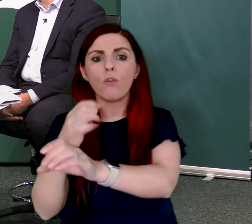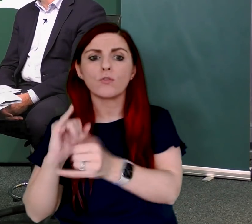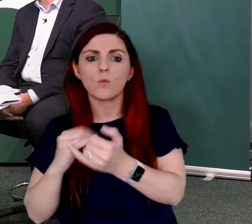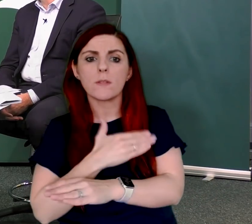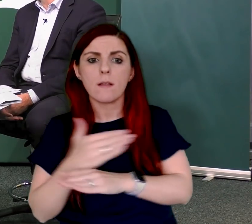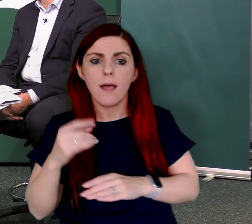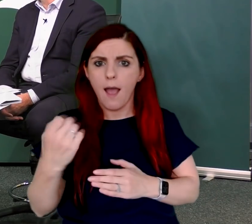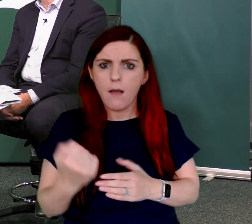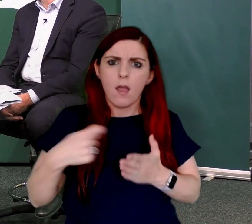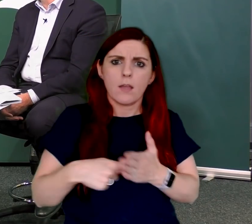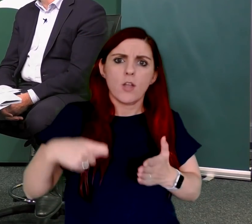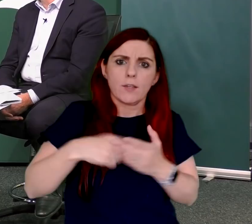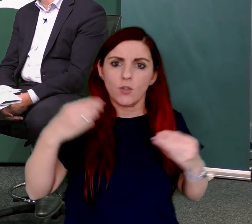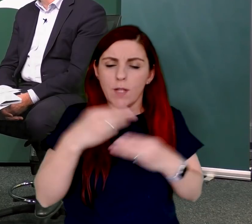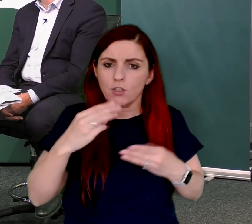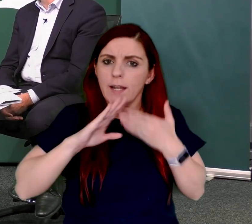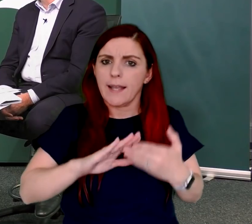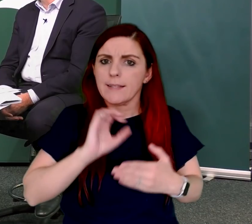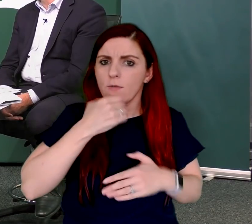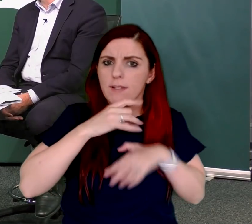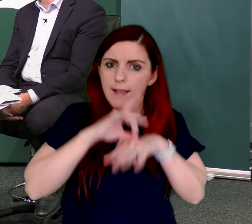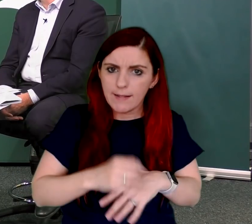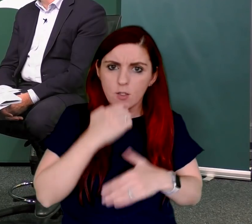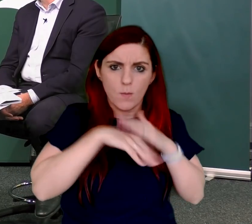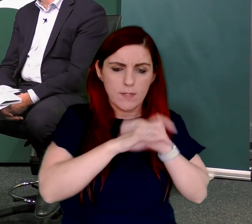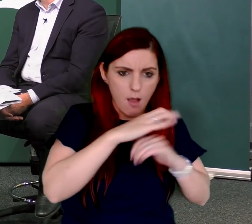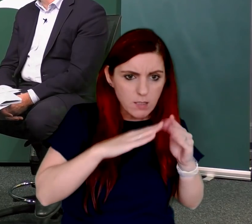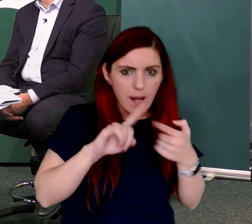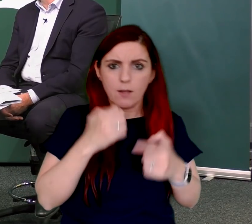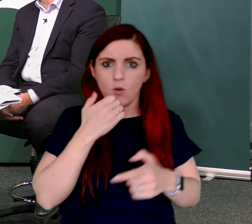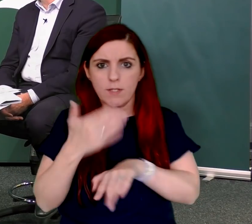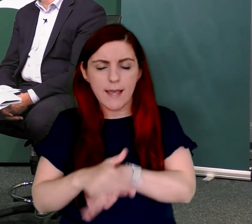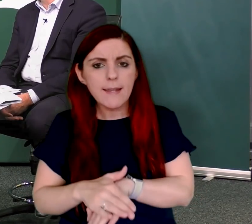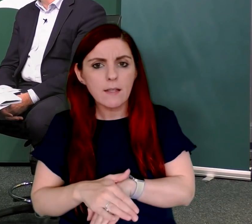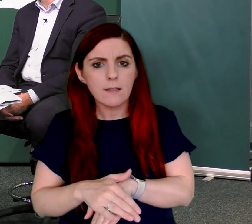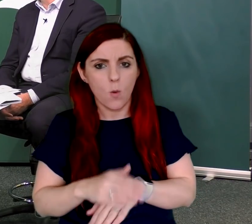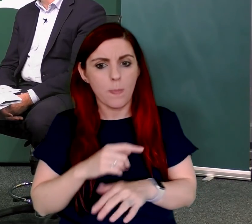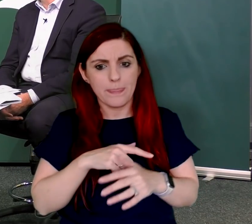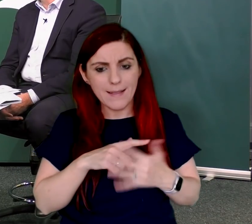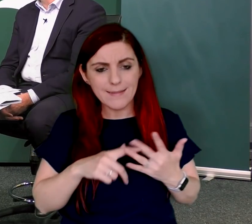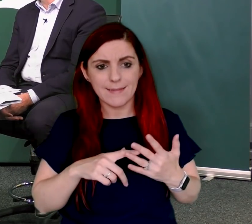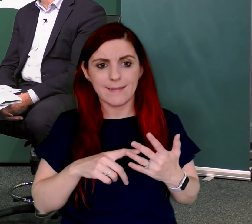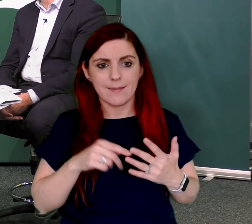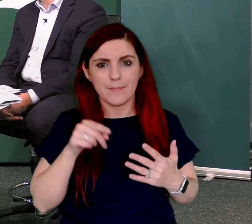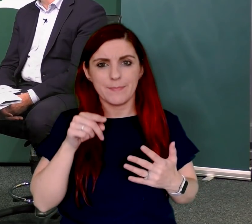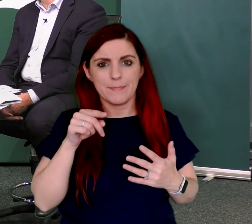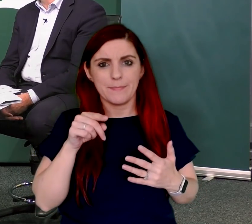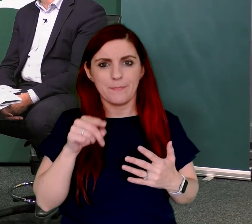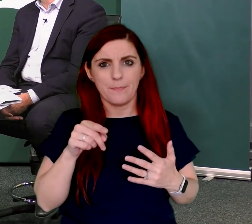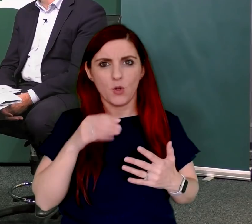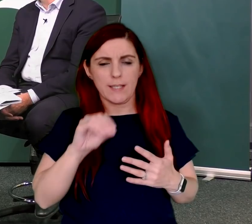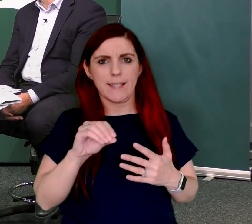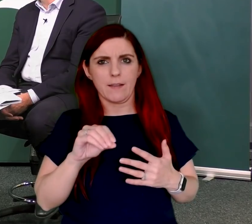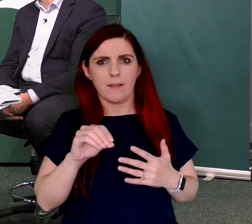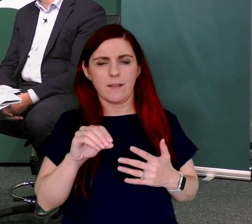against serious illness, hospitalization and death. And that puts that isn't an extraordinary position for a virus. If you look at influenza,